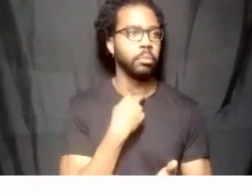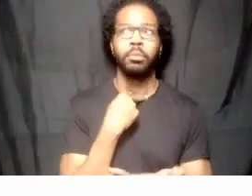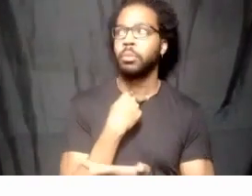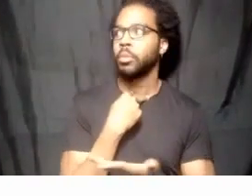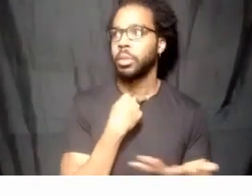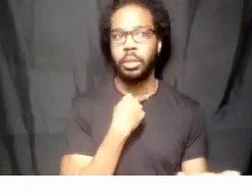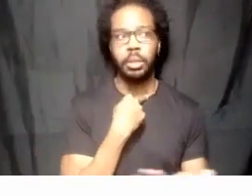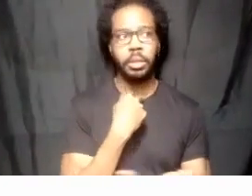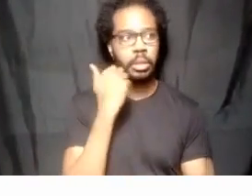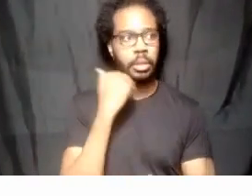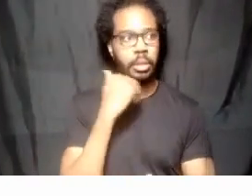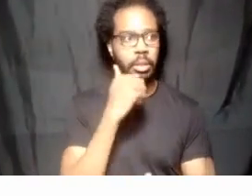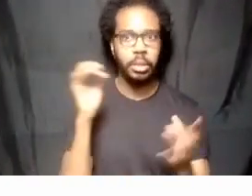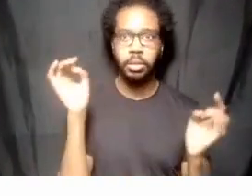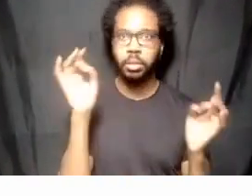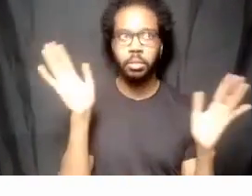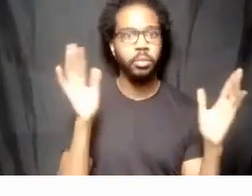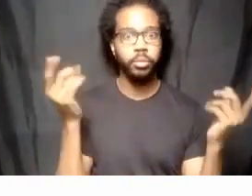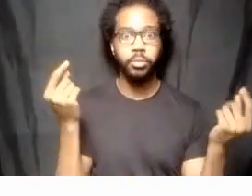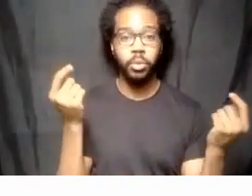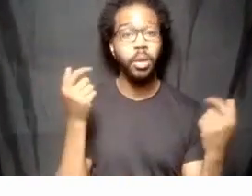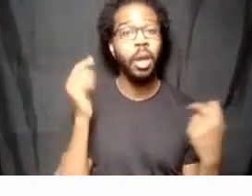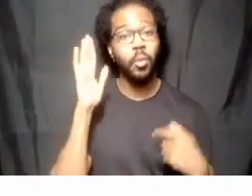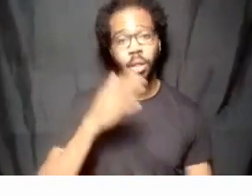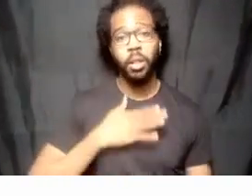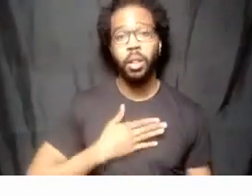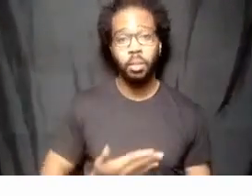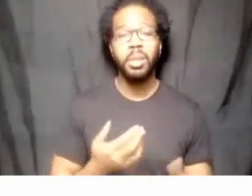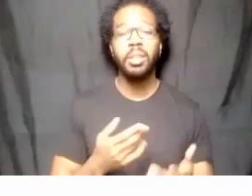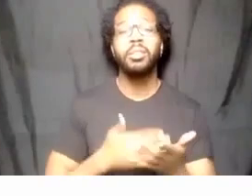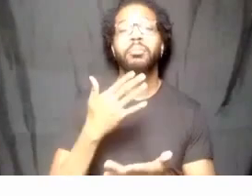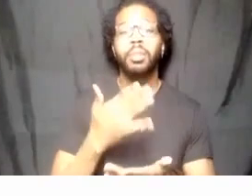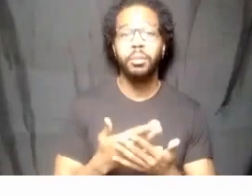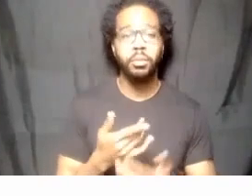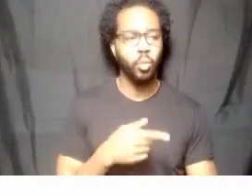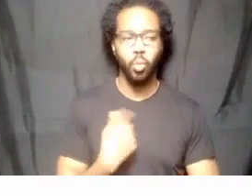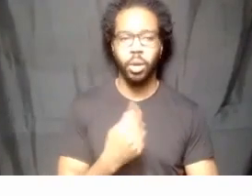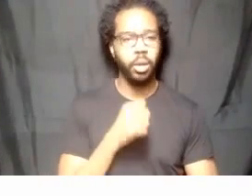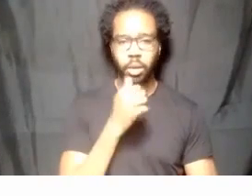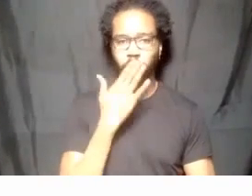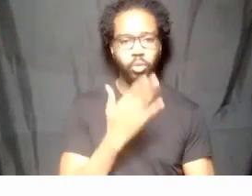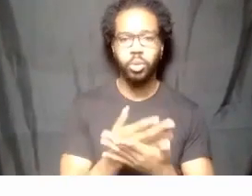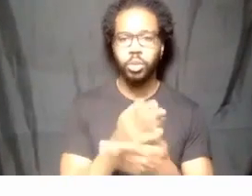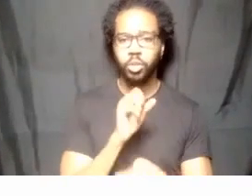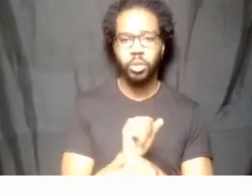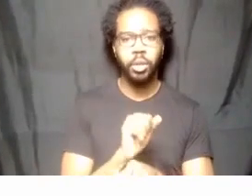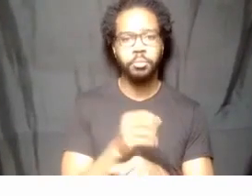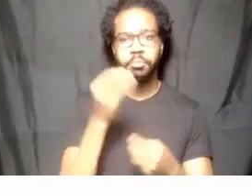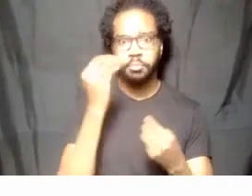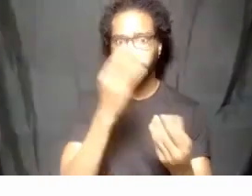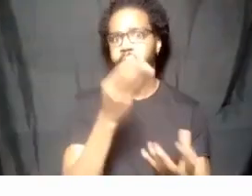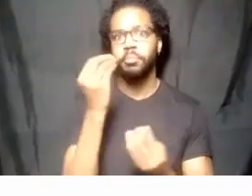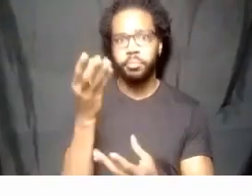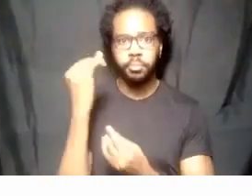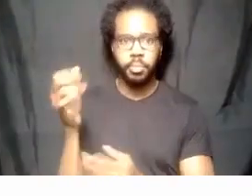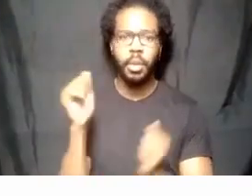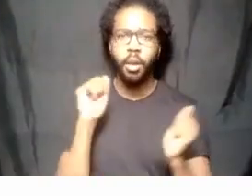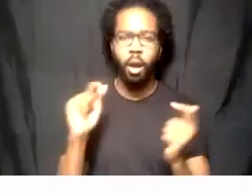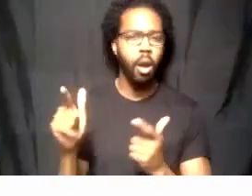day to day, I will confess that at times we don't do as good a job of letting people know all of